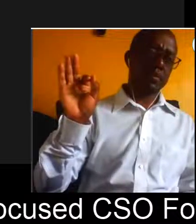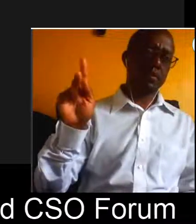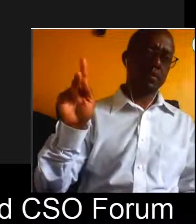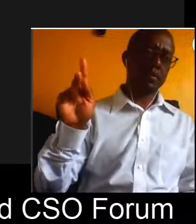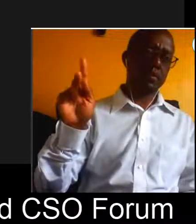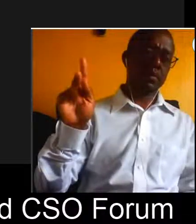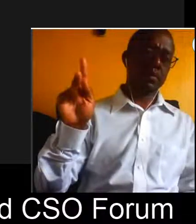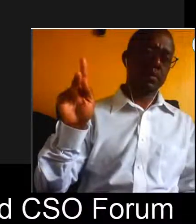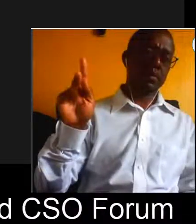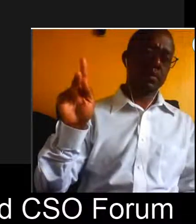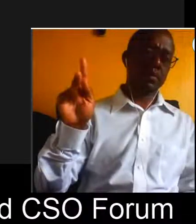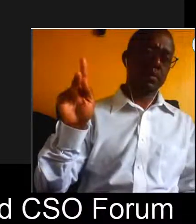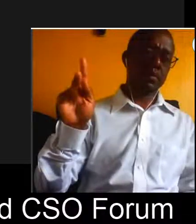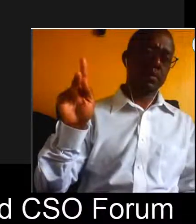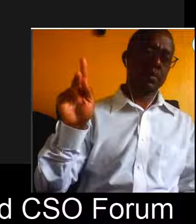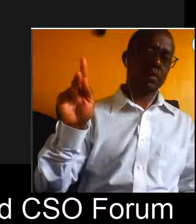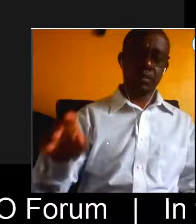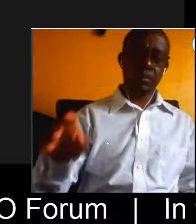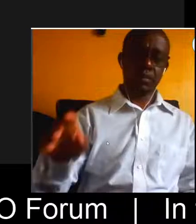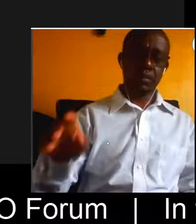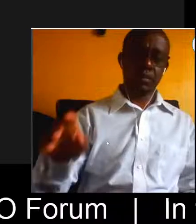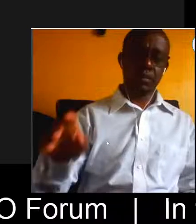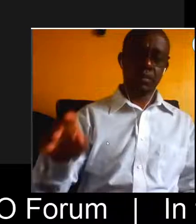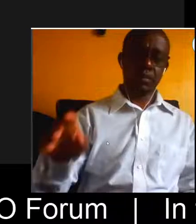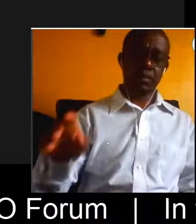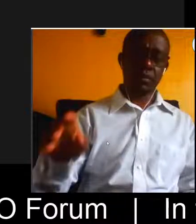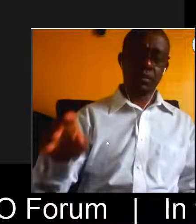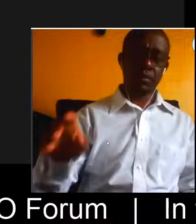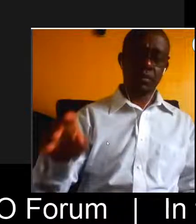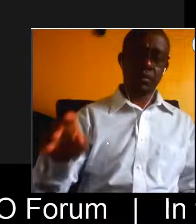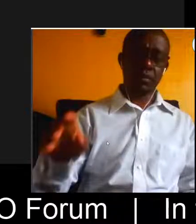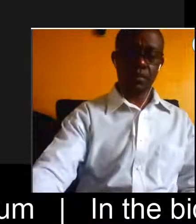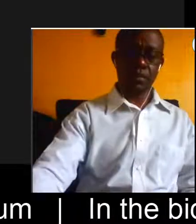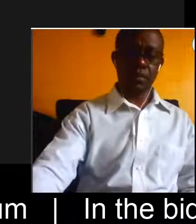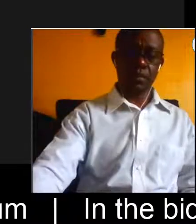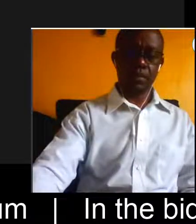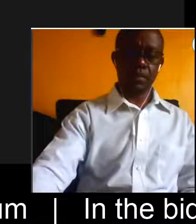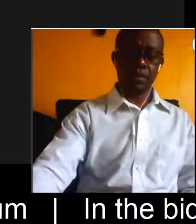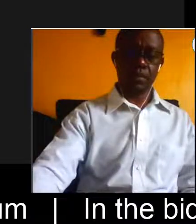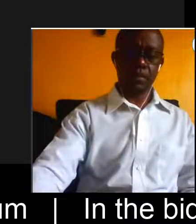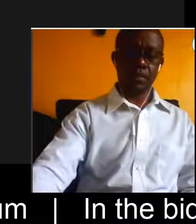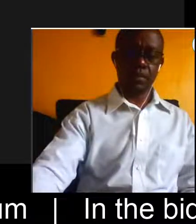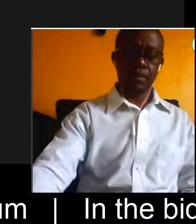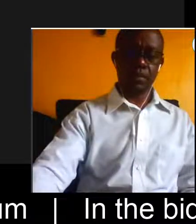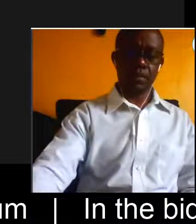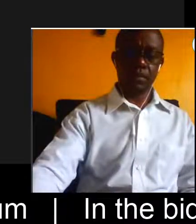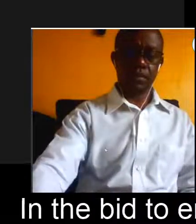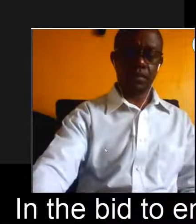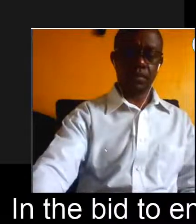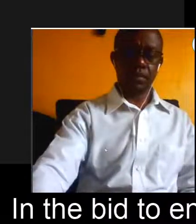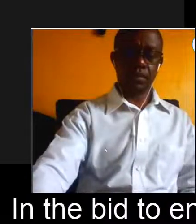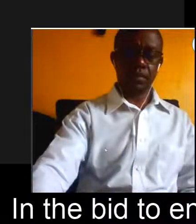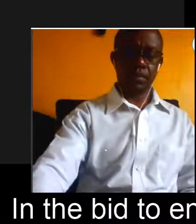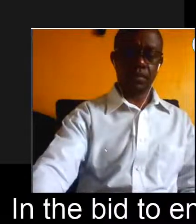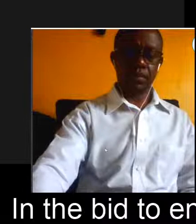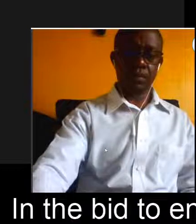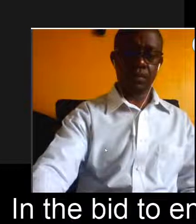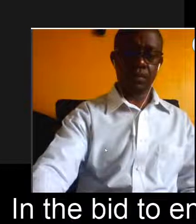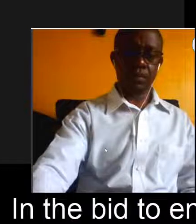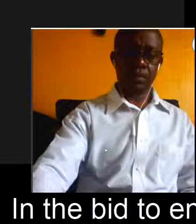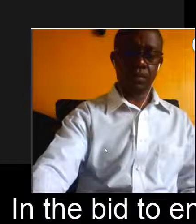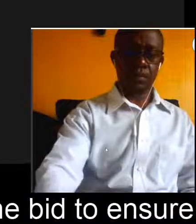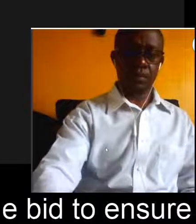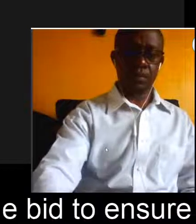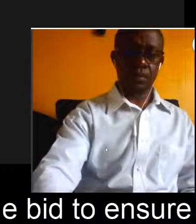Okay. Yes, please summarize. But I do it in French to be better for me. Yes, please do French. Do French